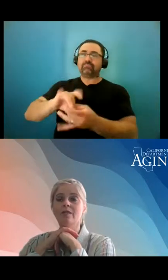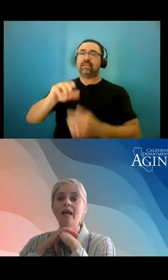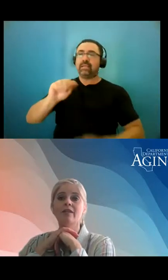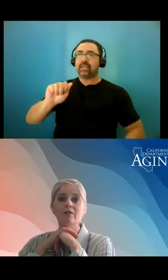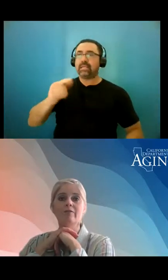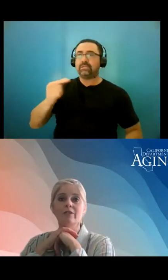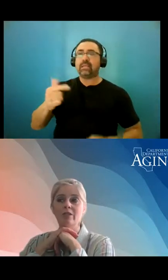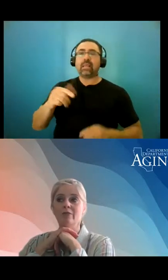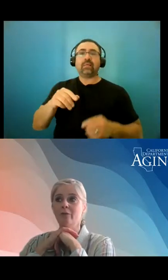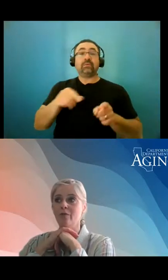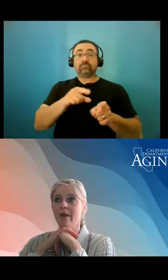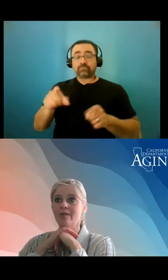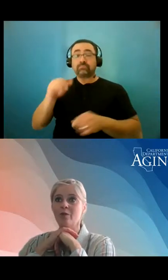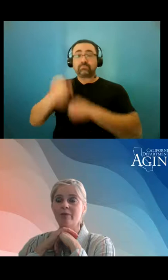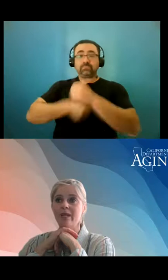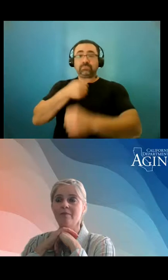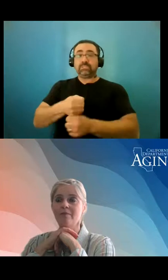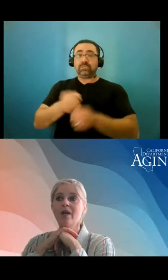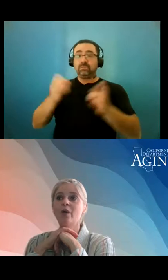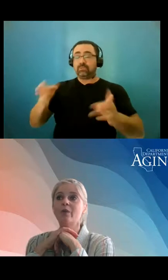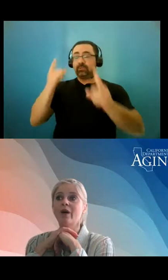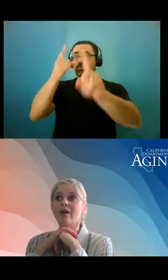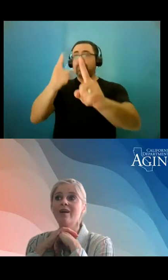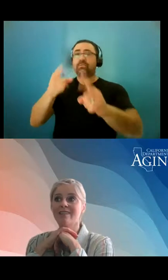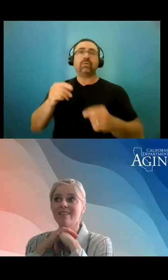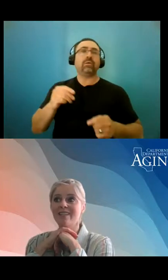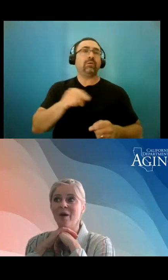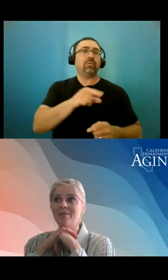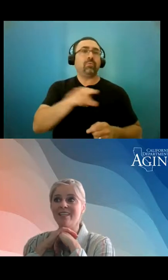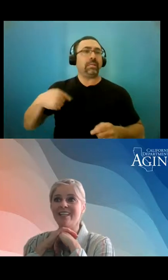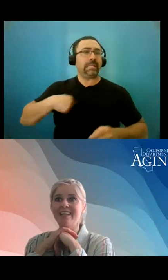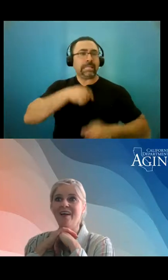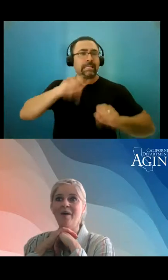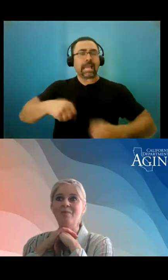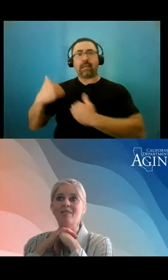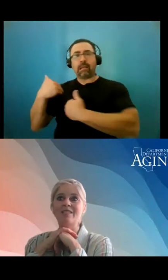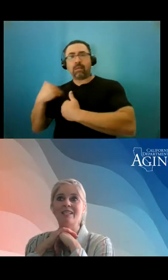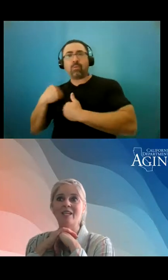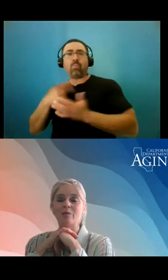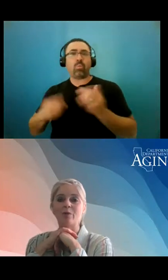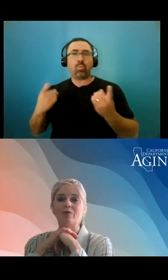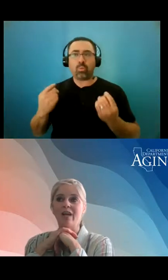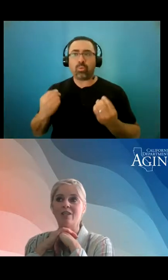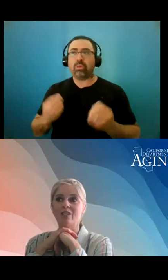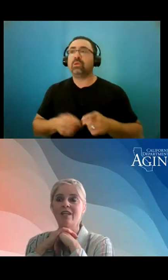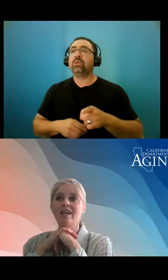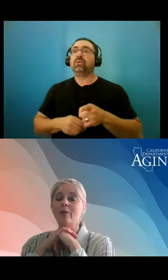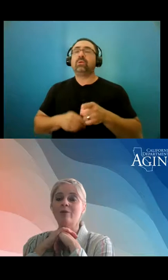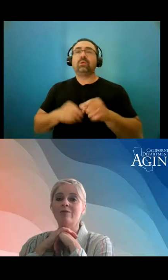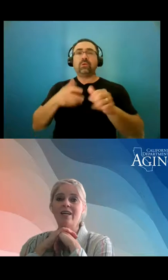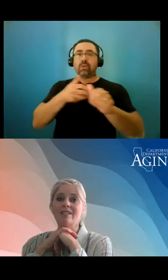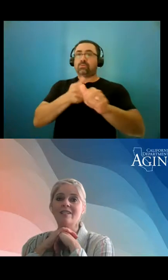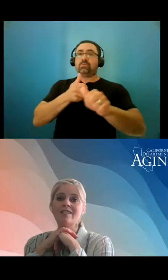the 10-year vision for the master plan. We are constantly updating this data dashboard for aging.